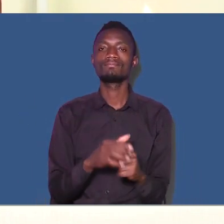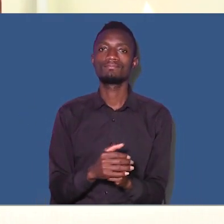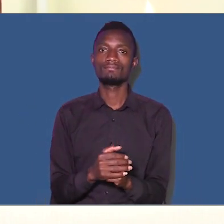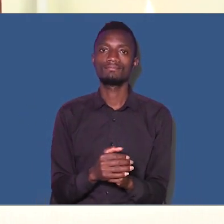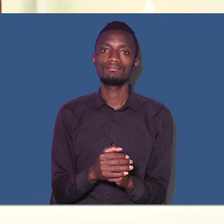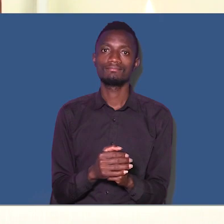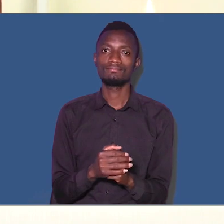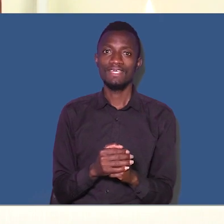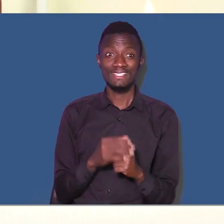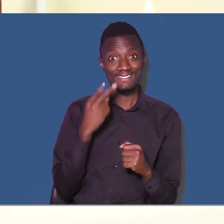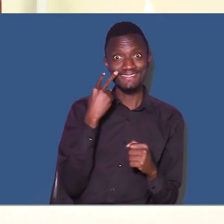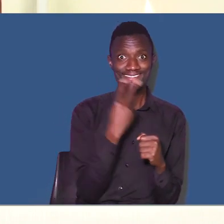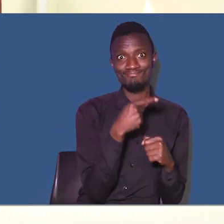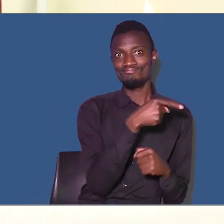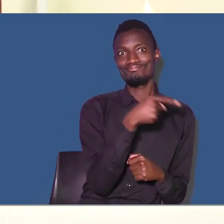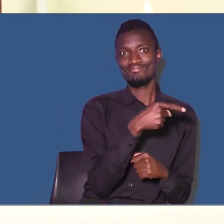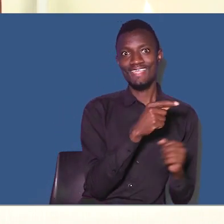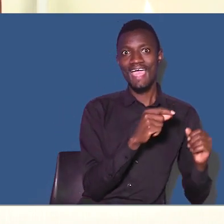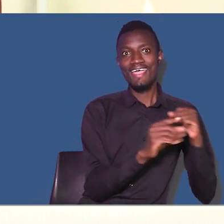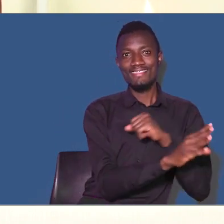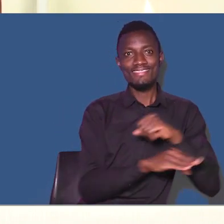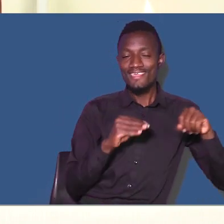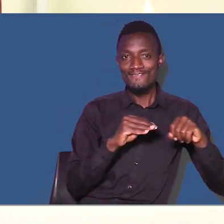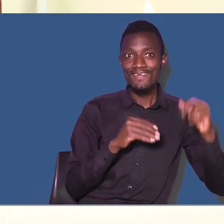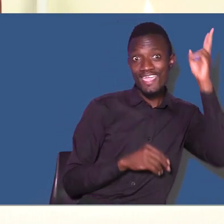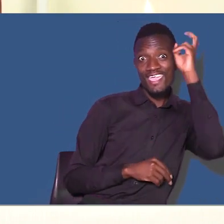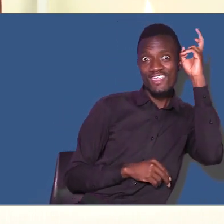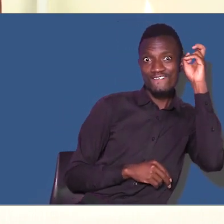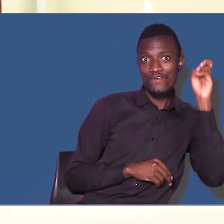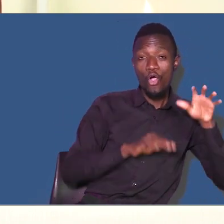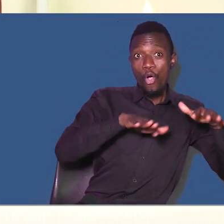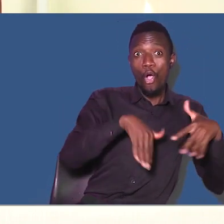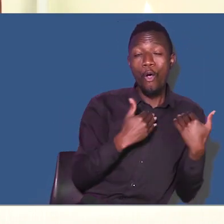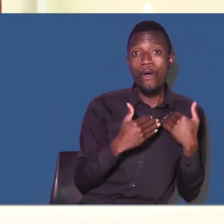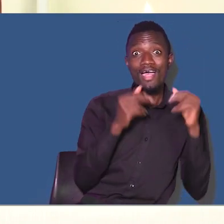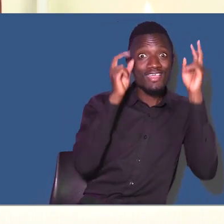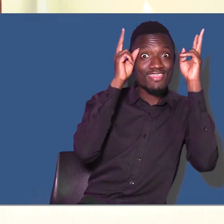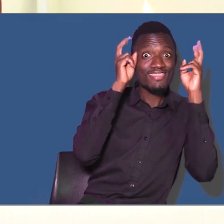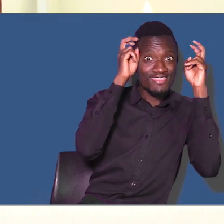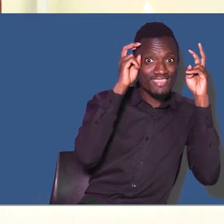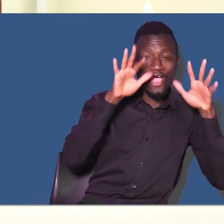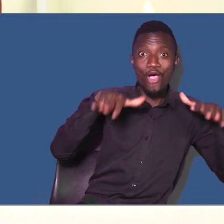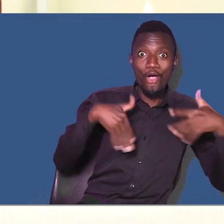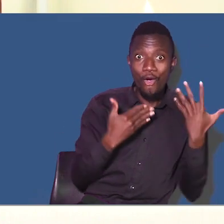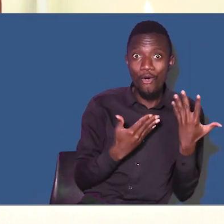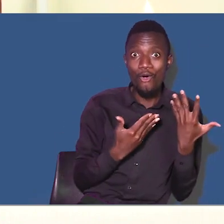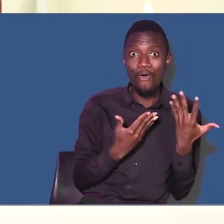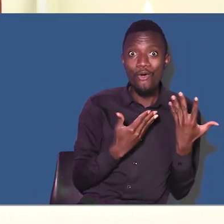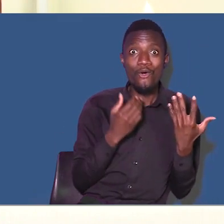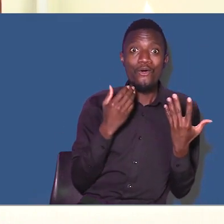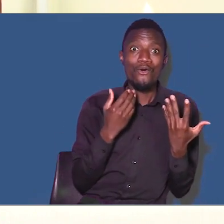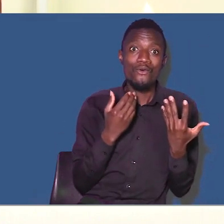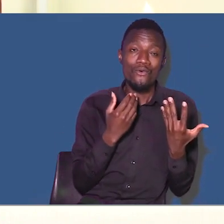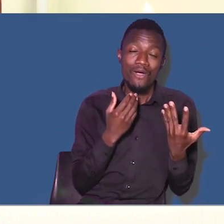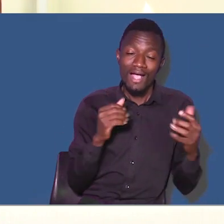the thief, who is the evil one, who is Satan, who takes life, Jesus, our Redeemer,